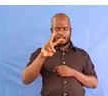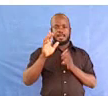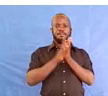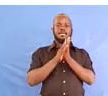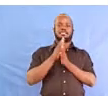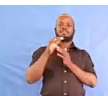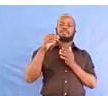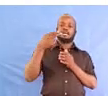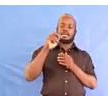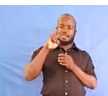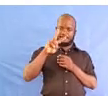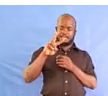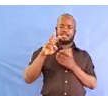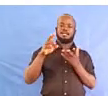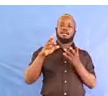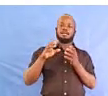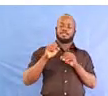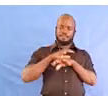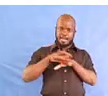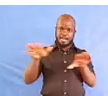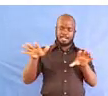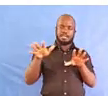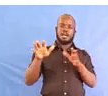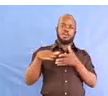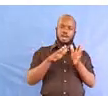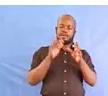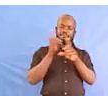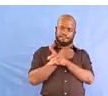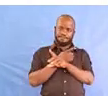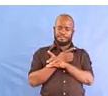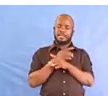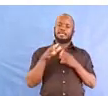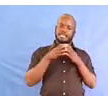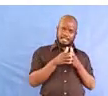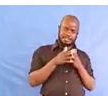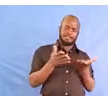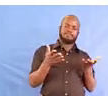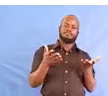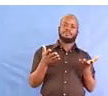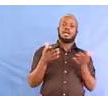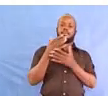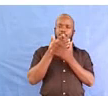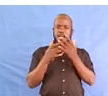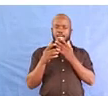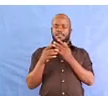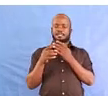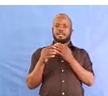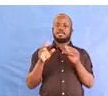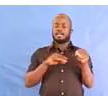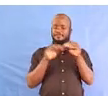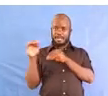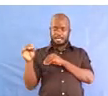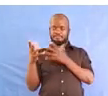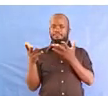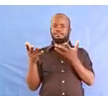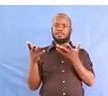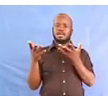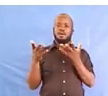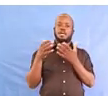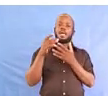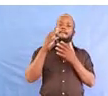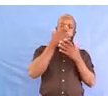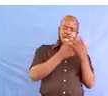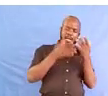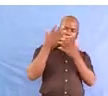We know that SIV and HIV are both spread in the same ways, sex and blood transfers. Blood-to-blood exposures,